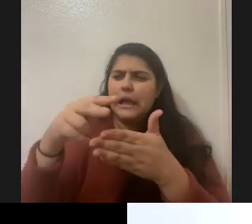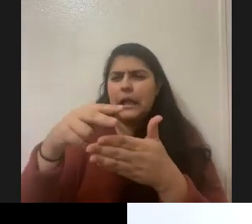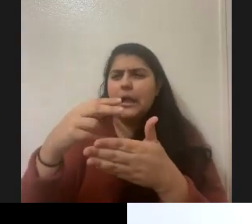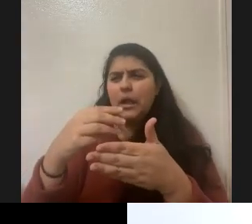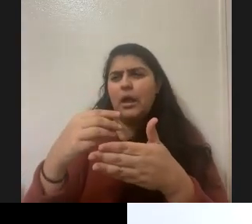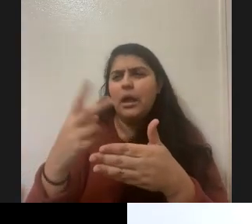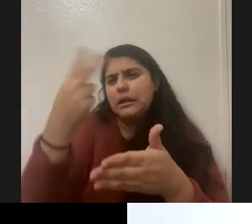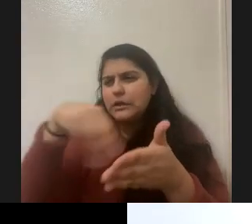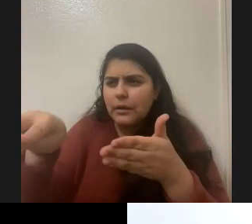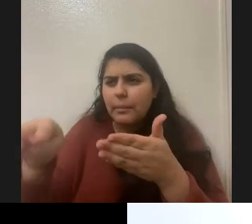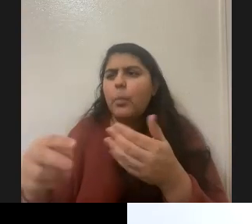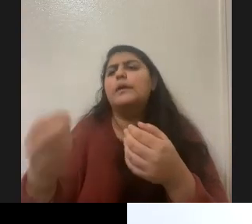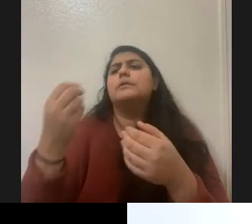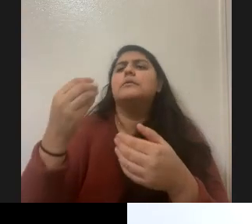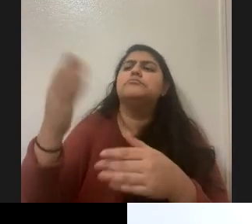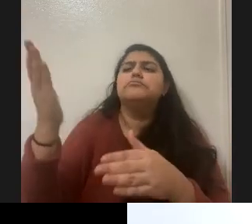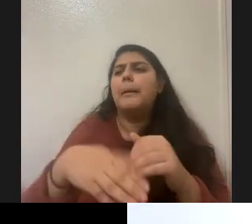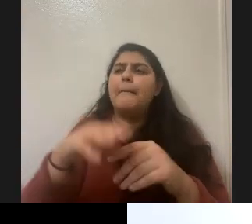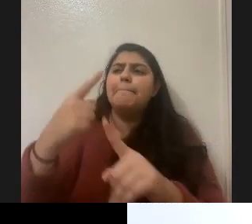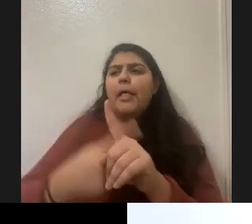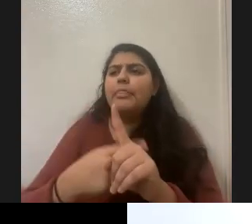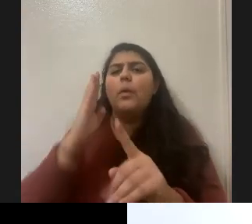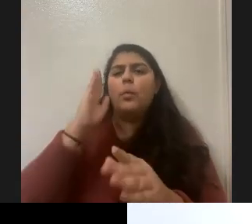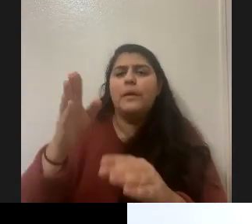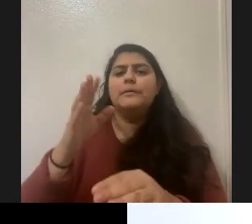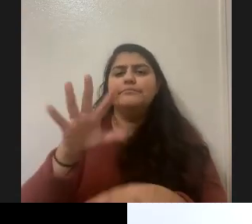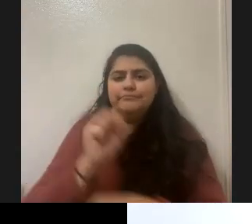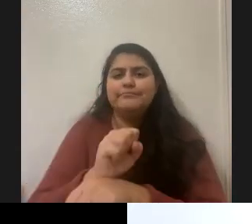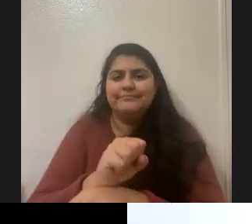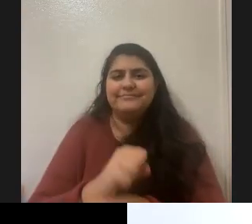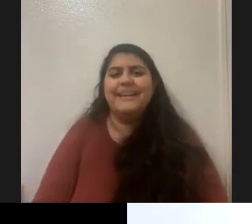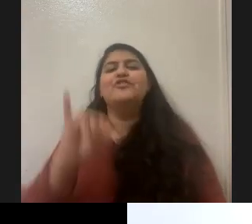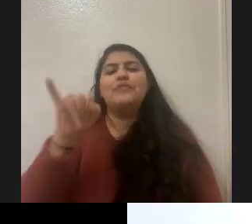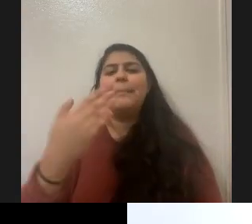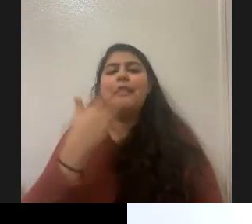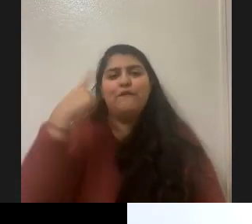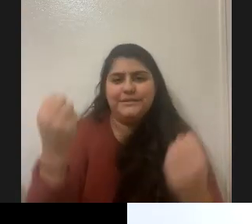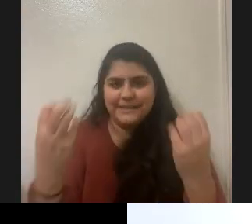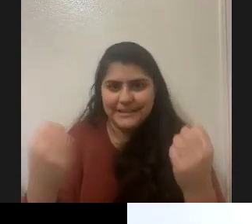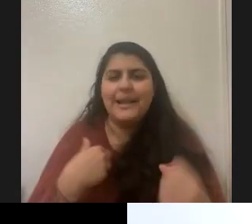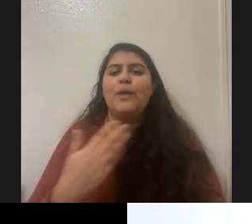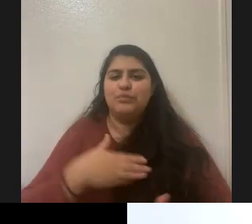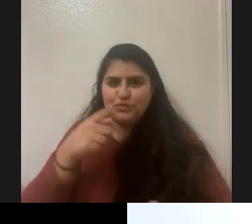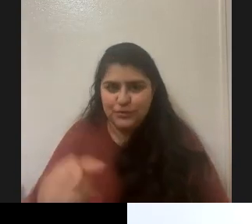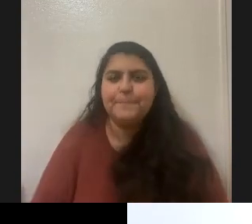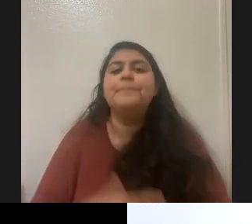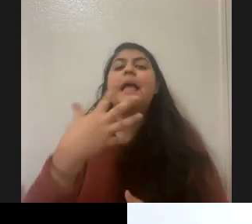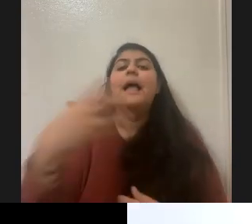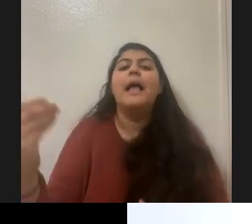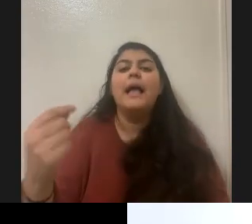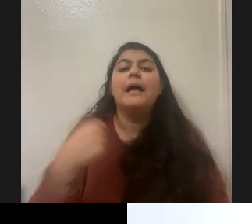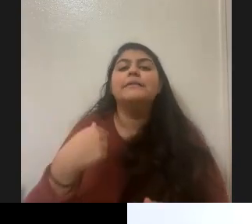hear about. We will book a scientist for it. Jasmine, thank you so much for signing. Appreciate you. And we will see you